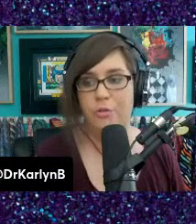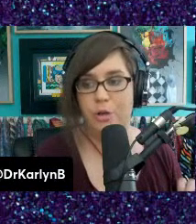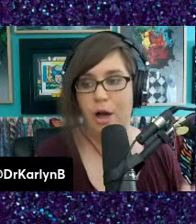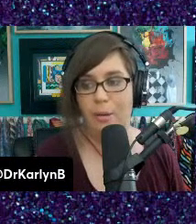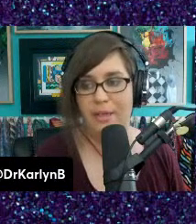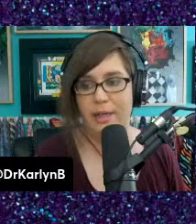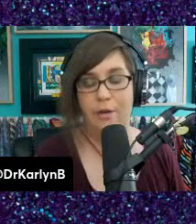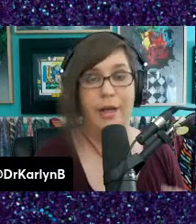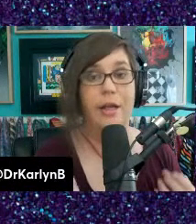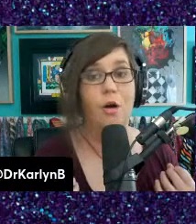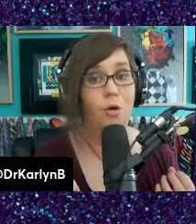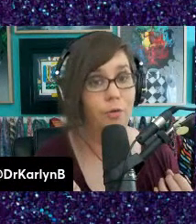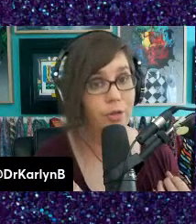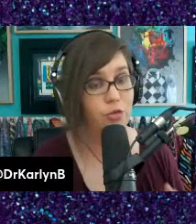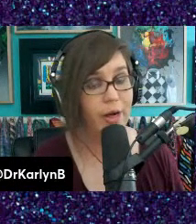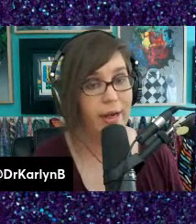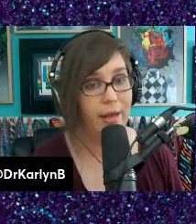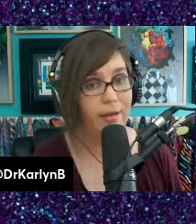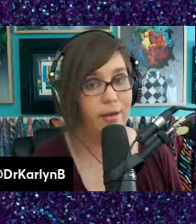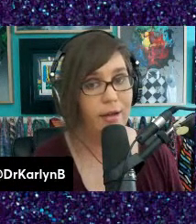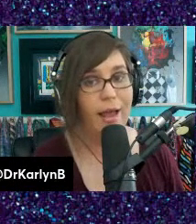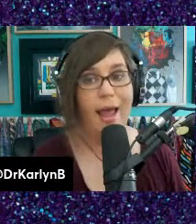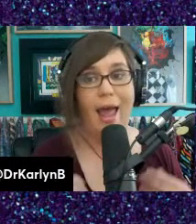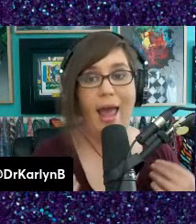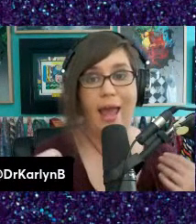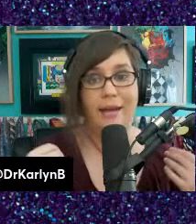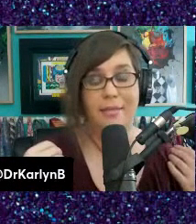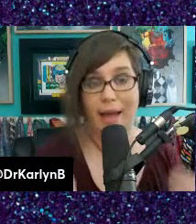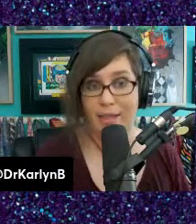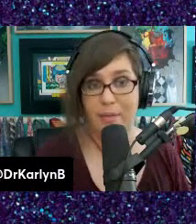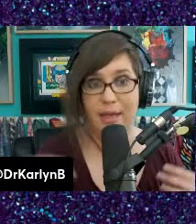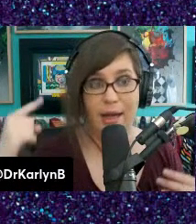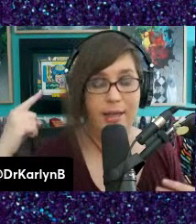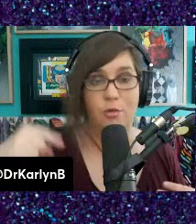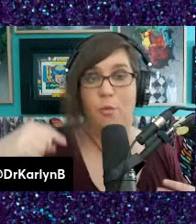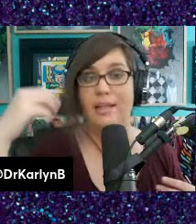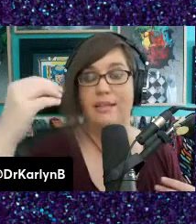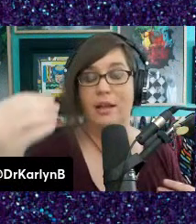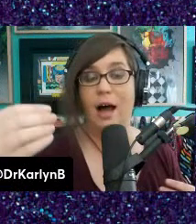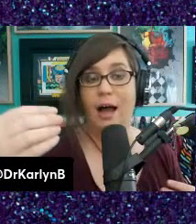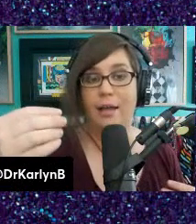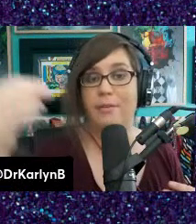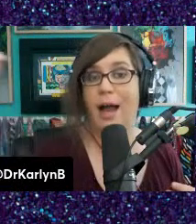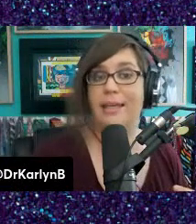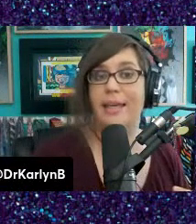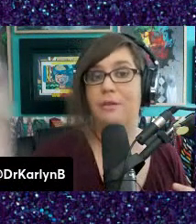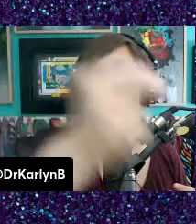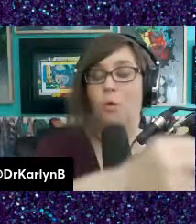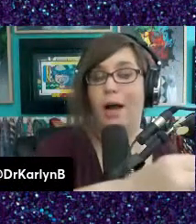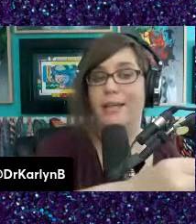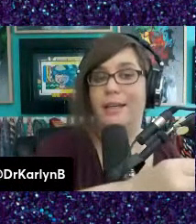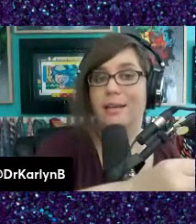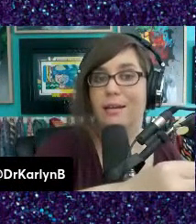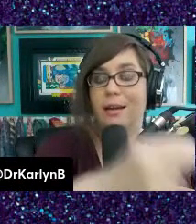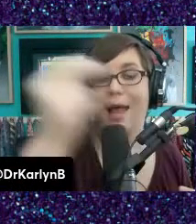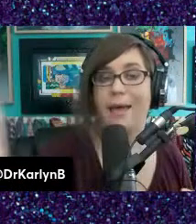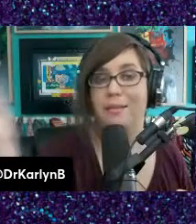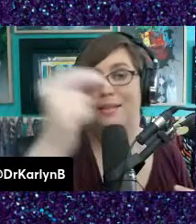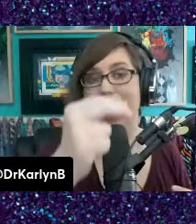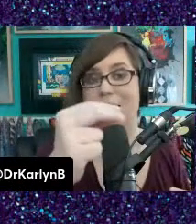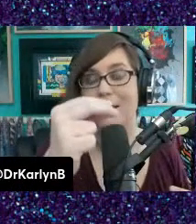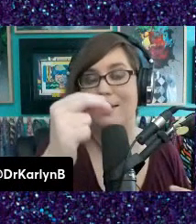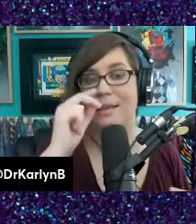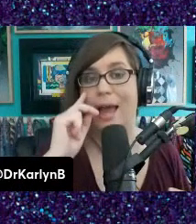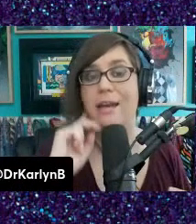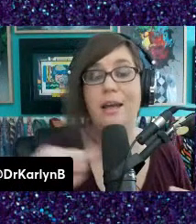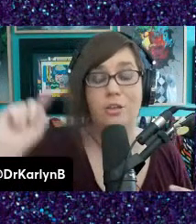not do commentary over the training. And that's because when it's live, I can't rewind it and